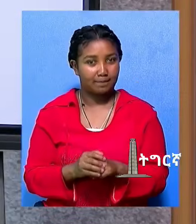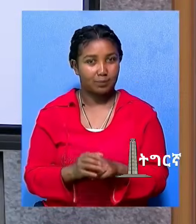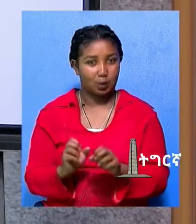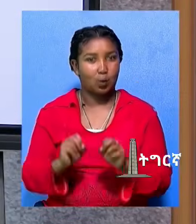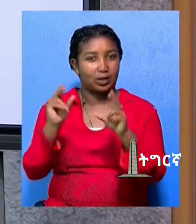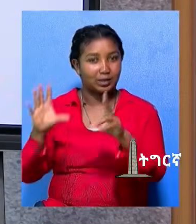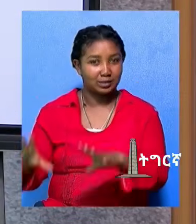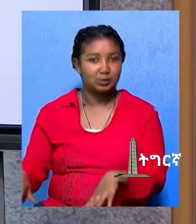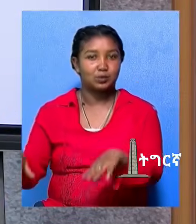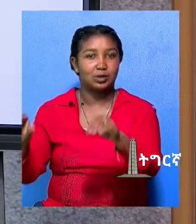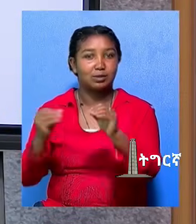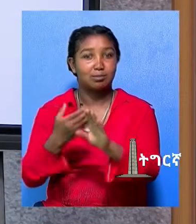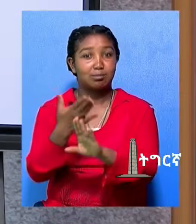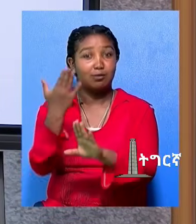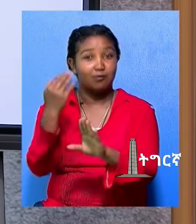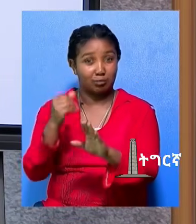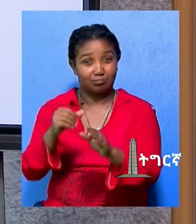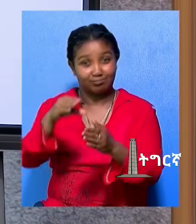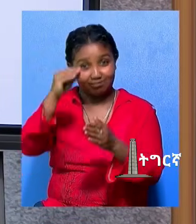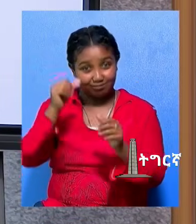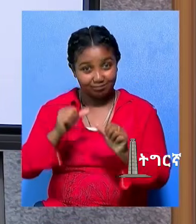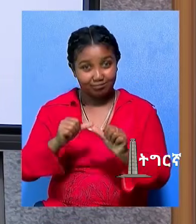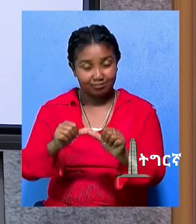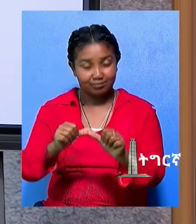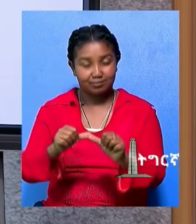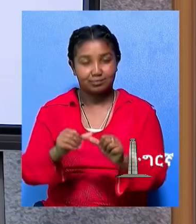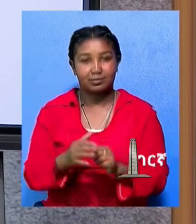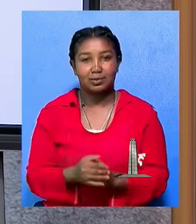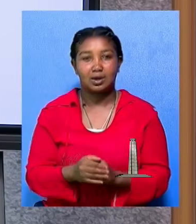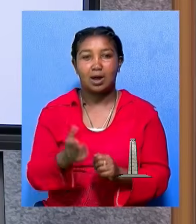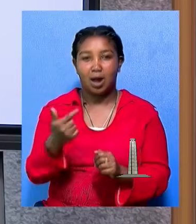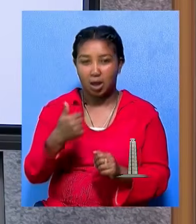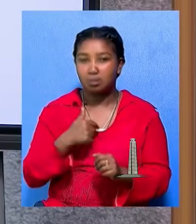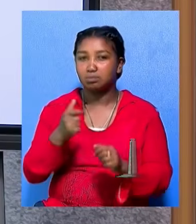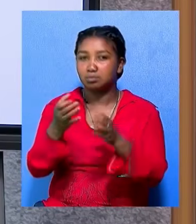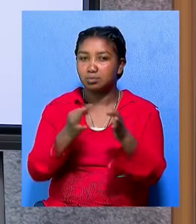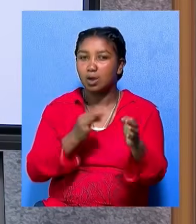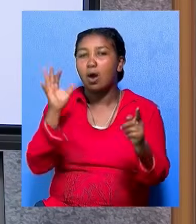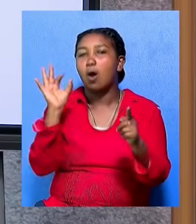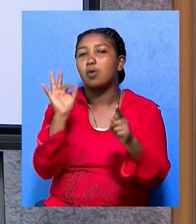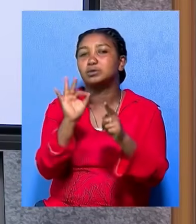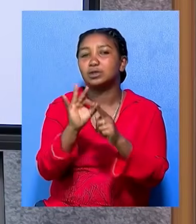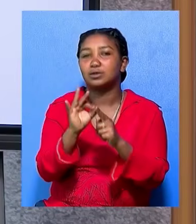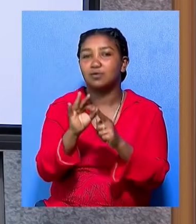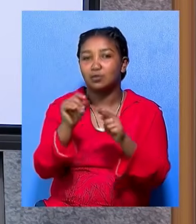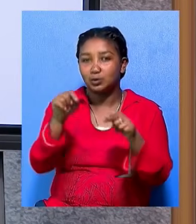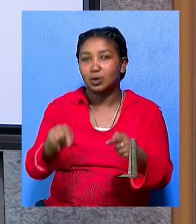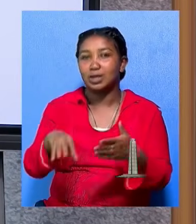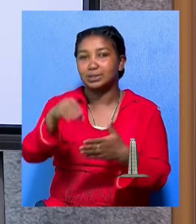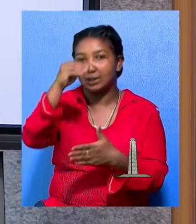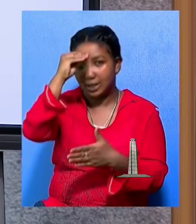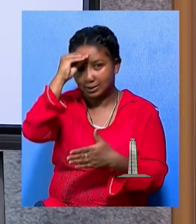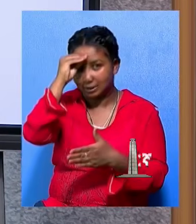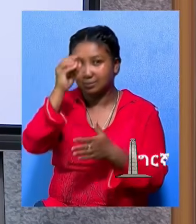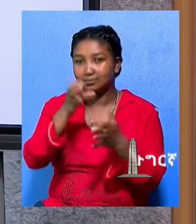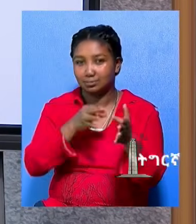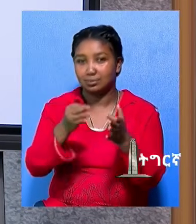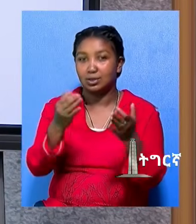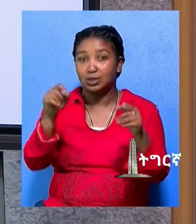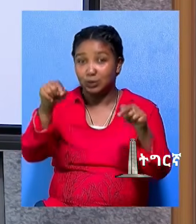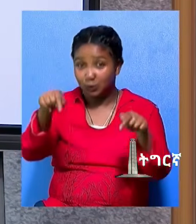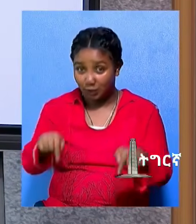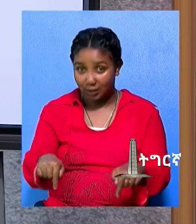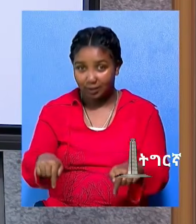Okay, students, before we go to our lesson, I'm going to tell you the objectives of our today's lesson.